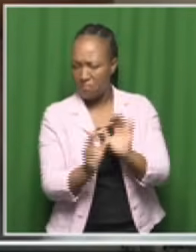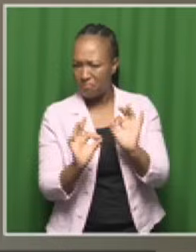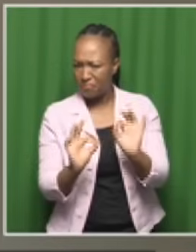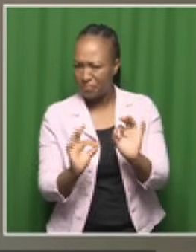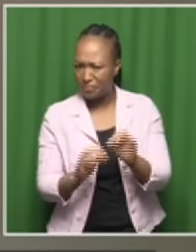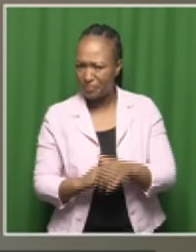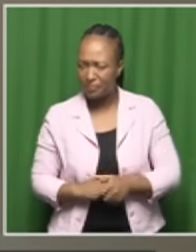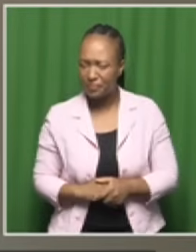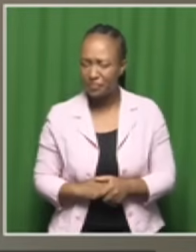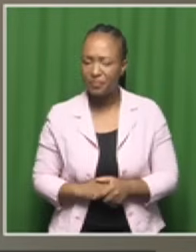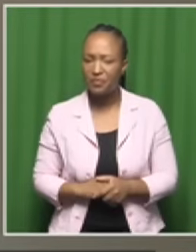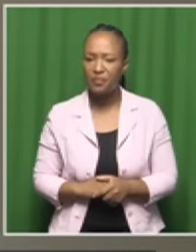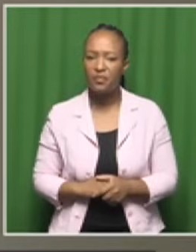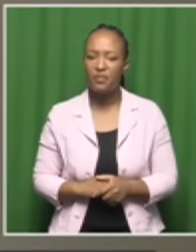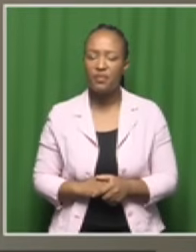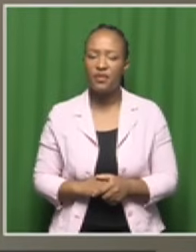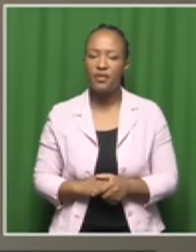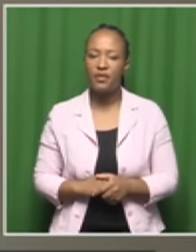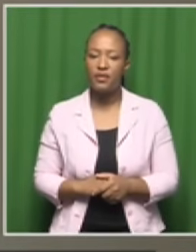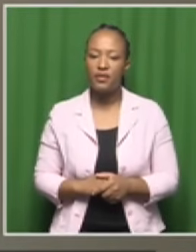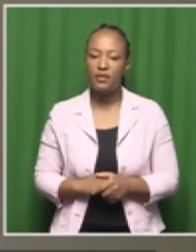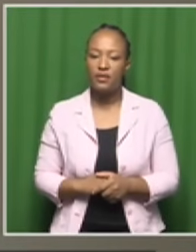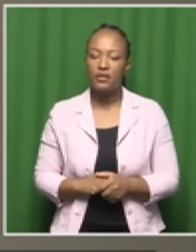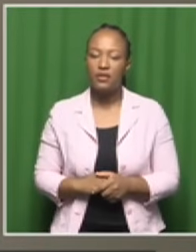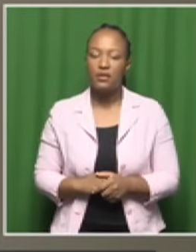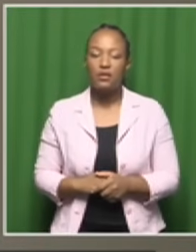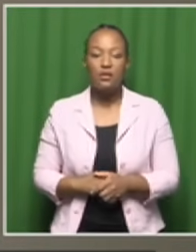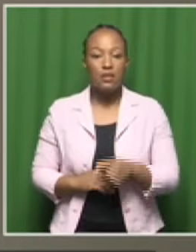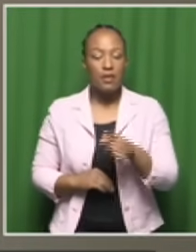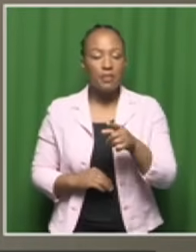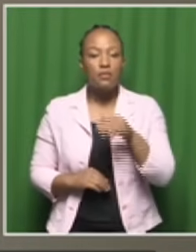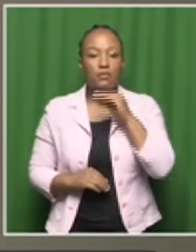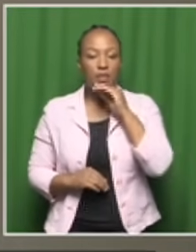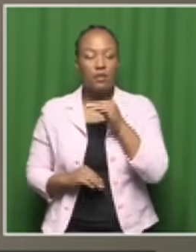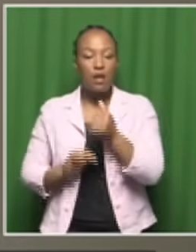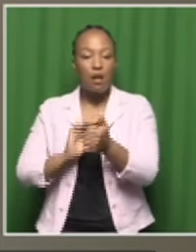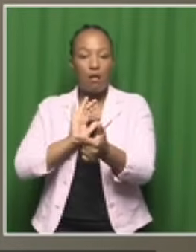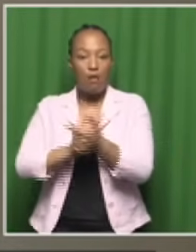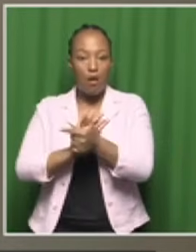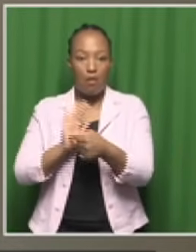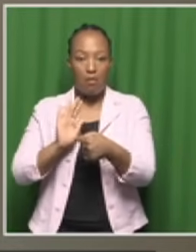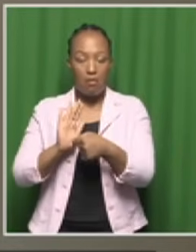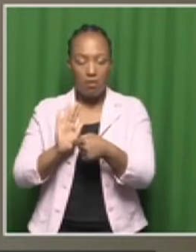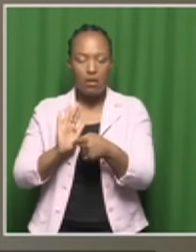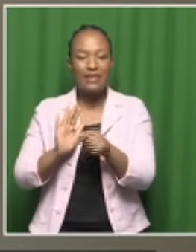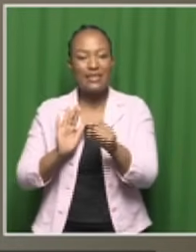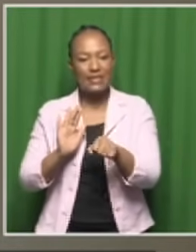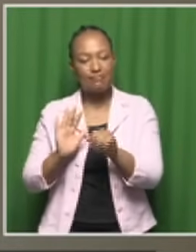Well, unfortunately, we don't. It's not a perfect science, and though we do have